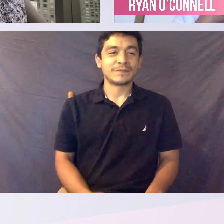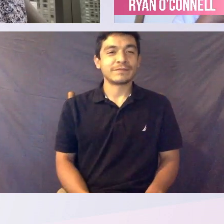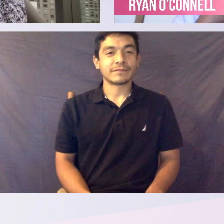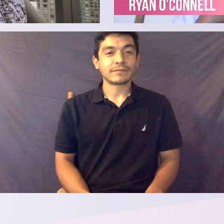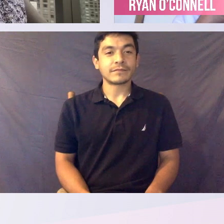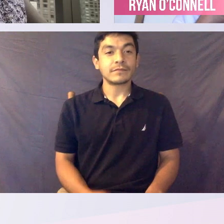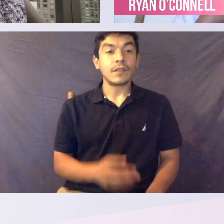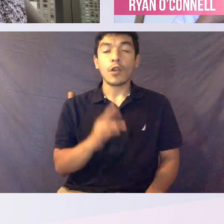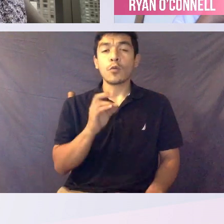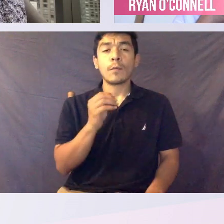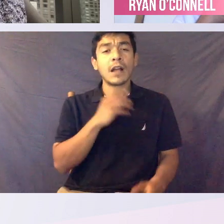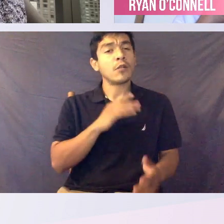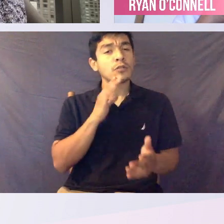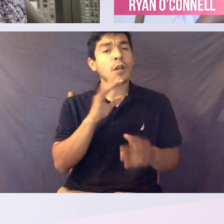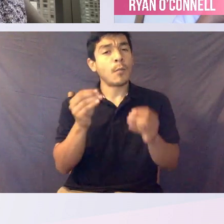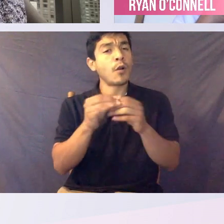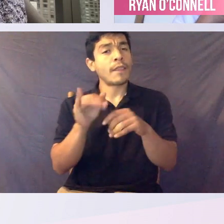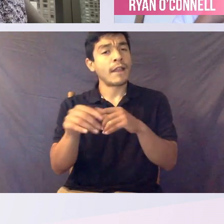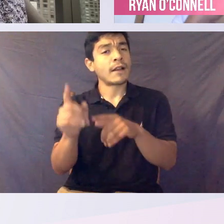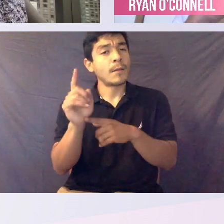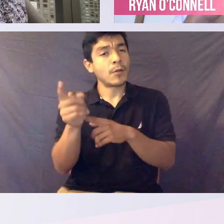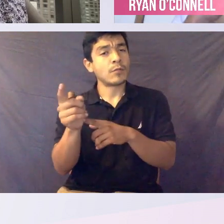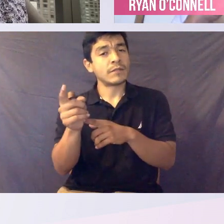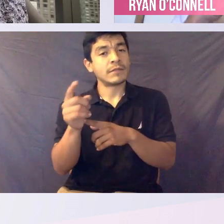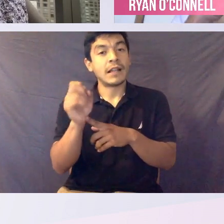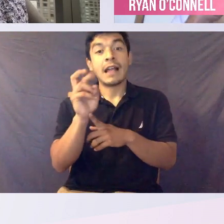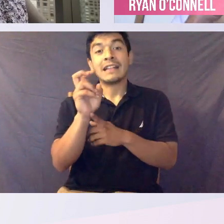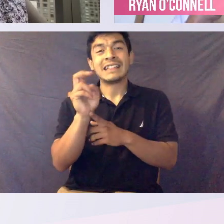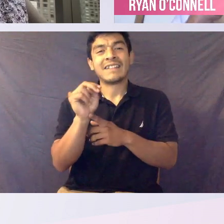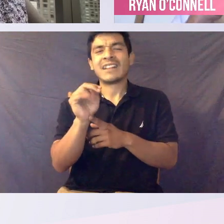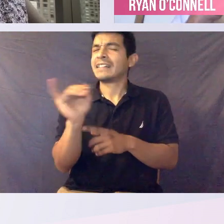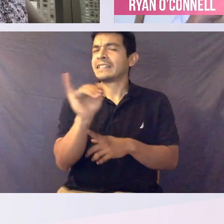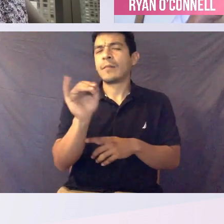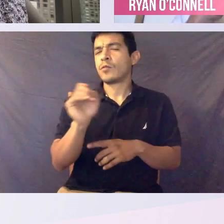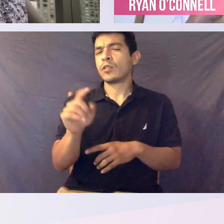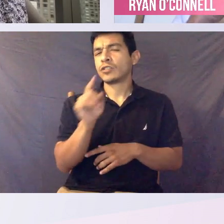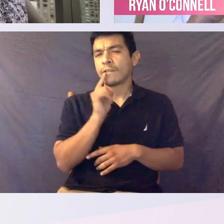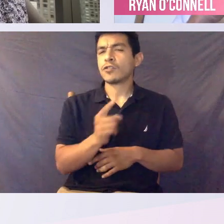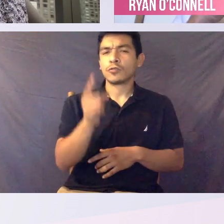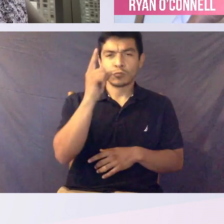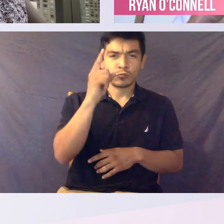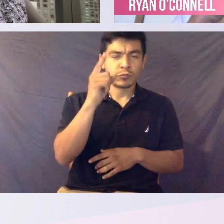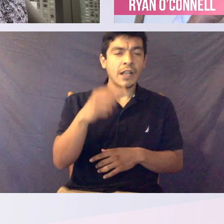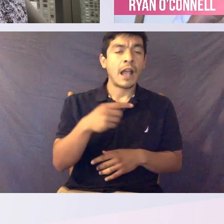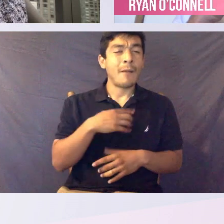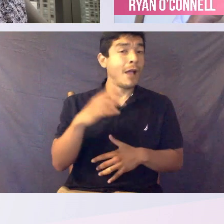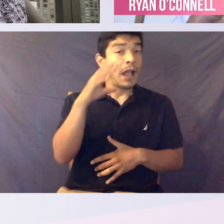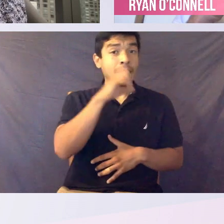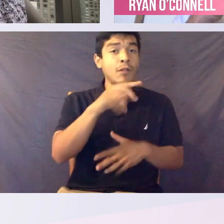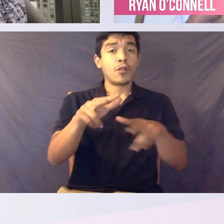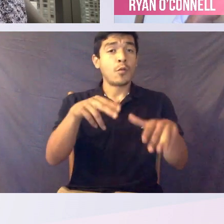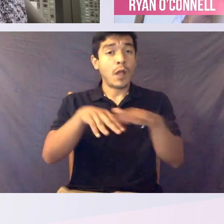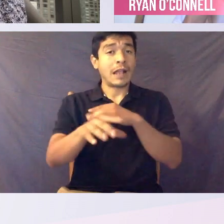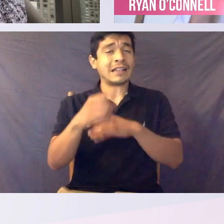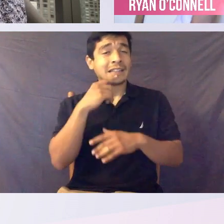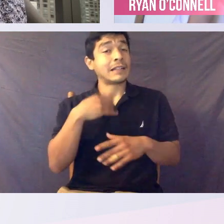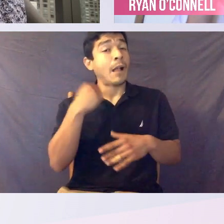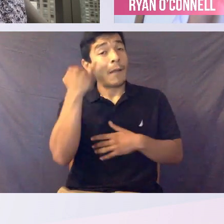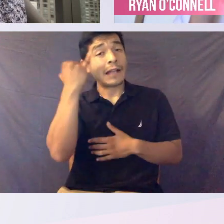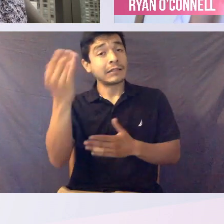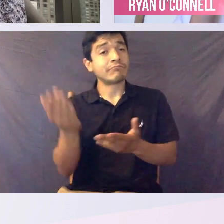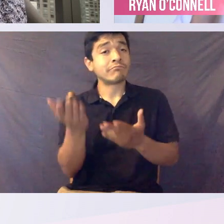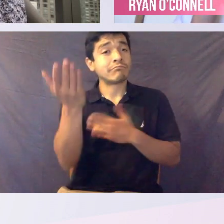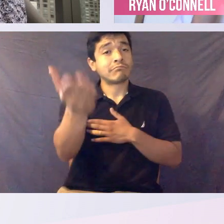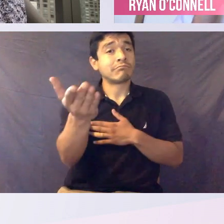well. You know, Steven, you know, version of the same question to you. My assumption is you walked in and said, here's my idea, and